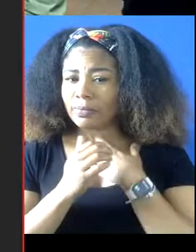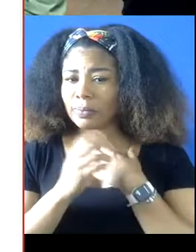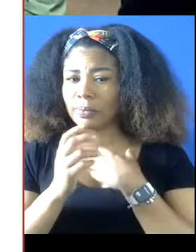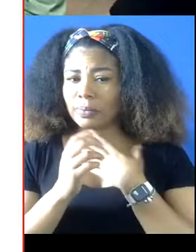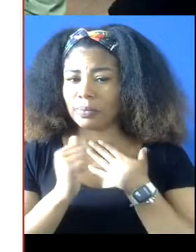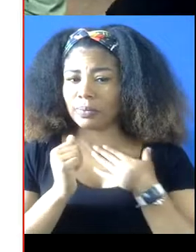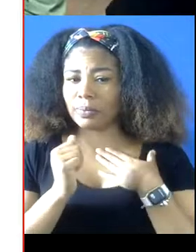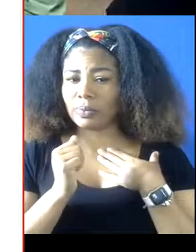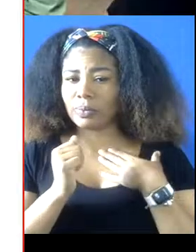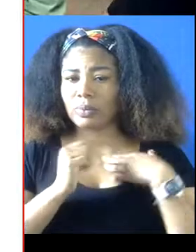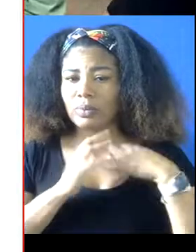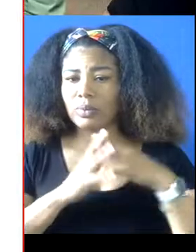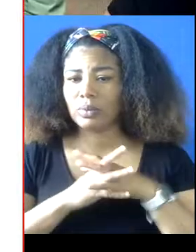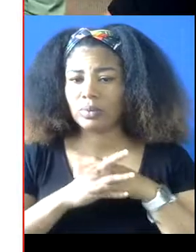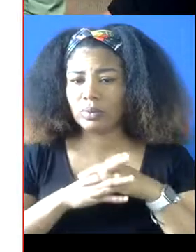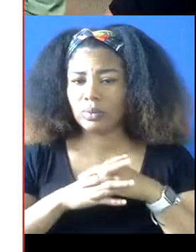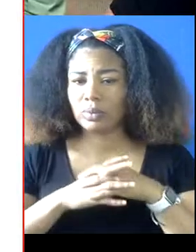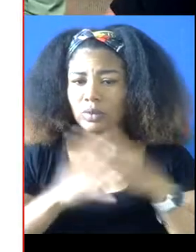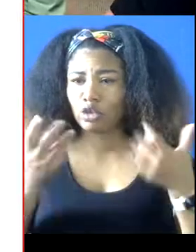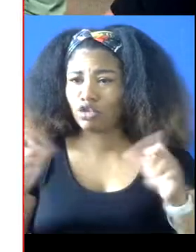PowerPoint. Oh.